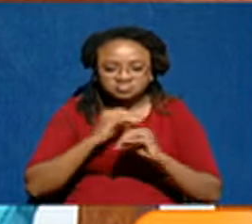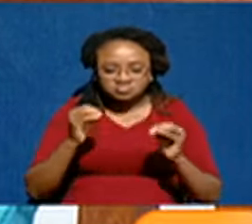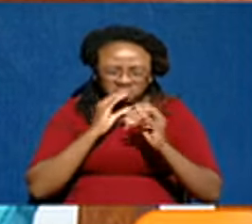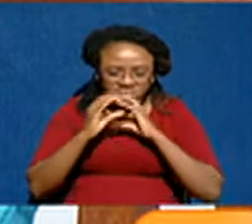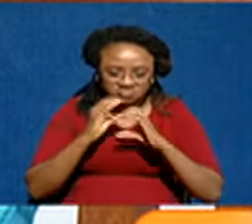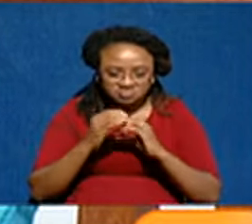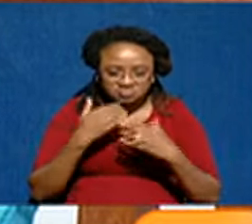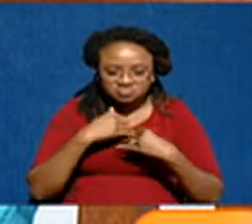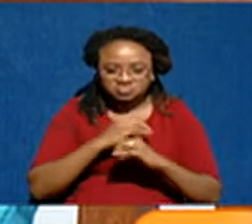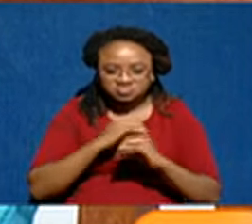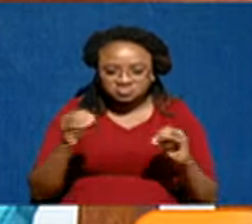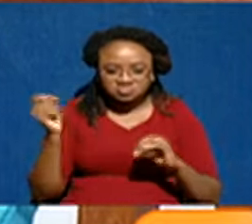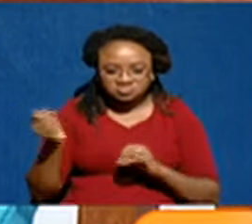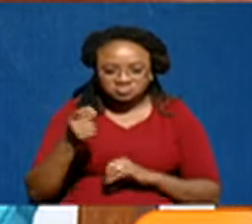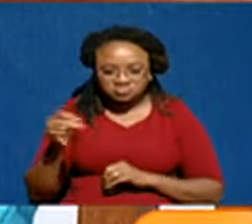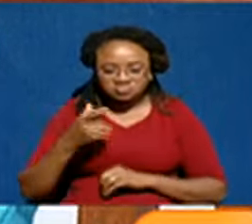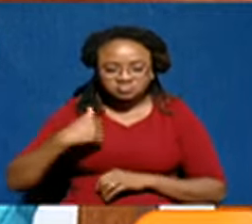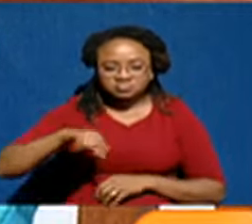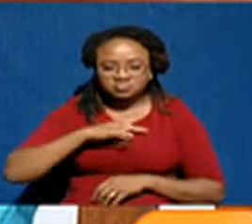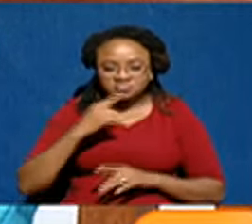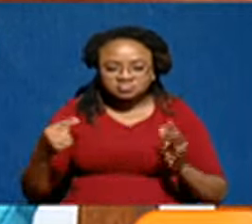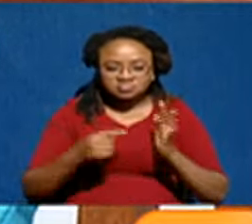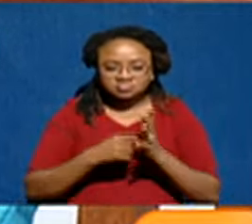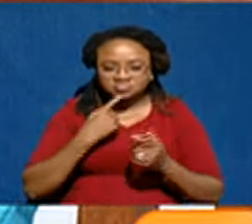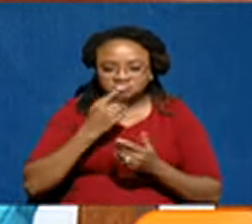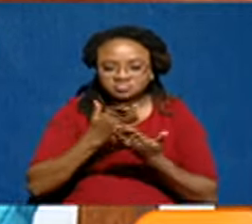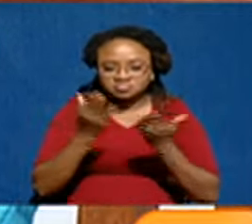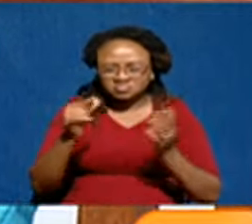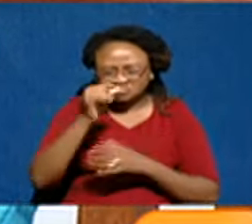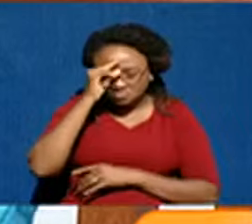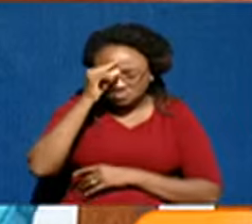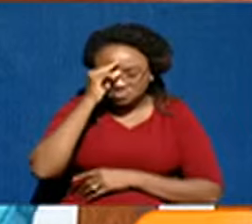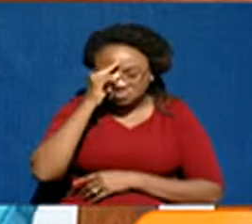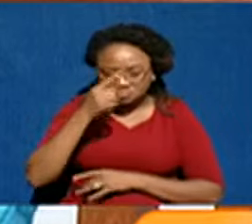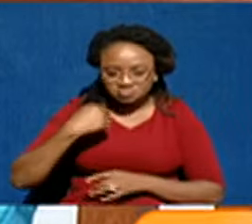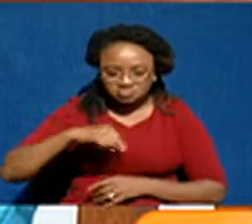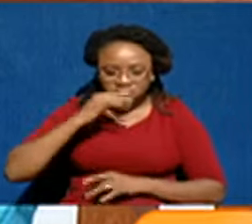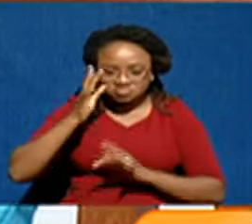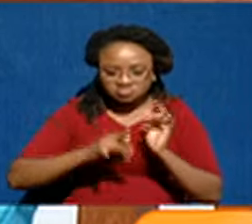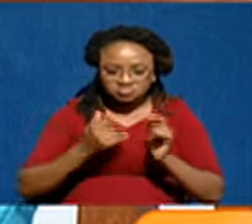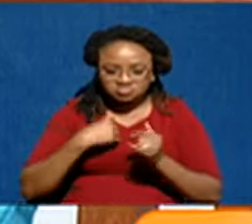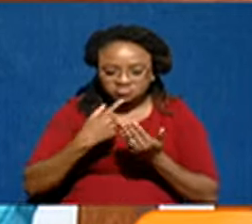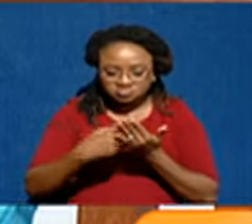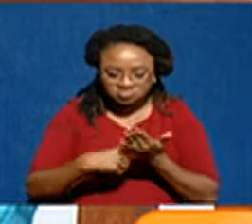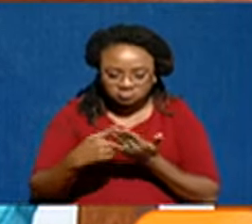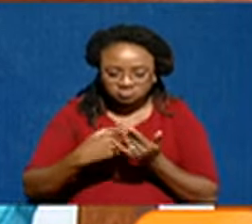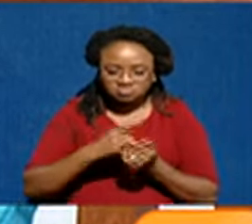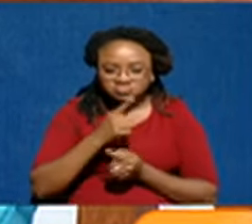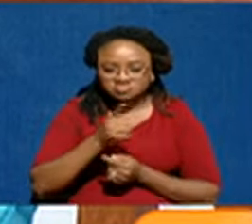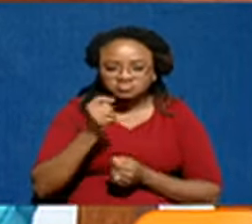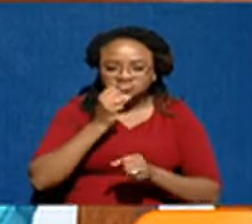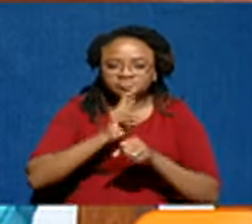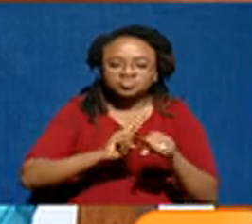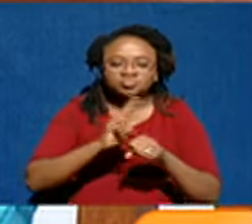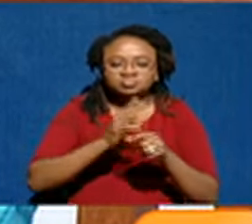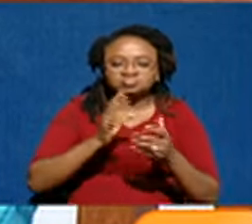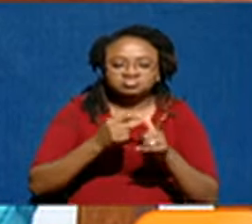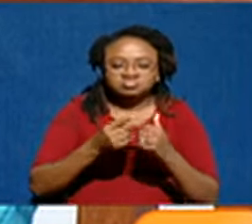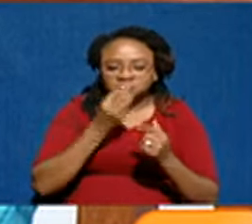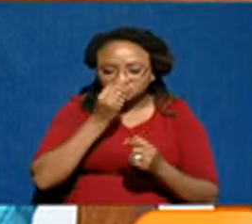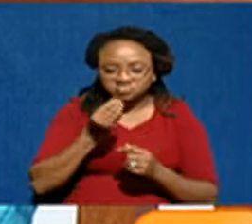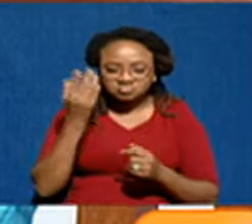salaries. So we are telling the government, you cannot have the strategy of use and dump. These are workers that have diligently served Kenyans.